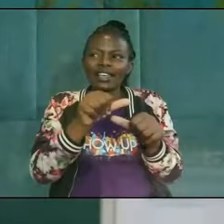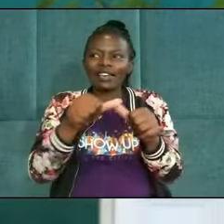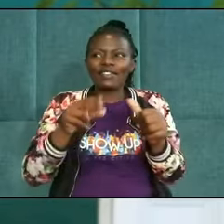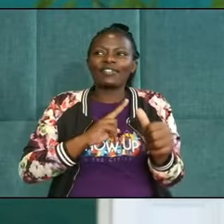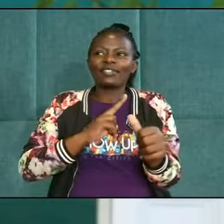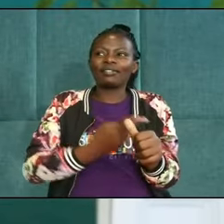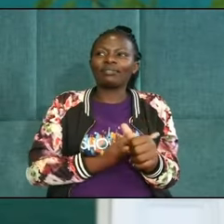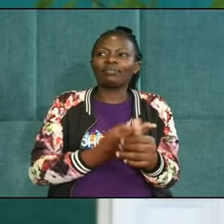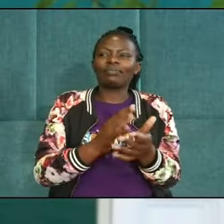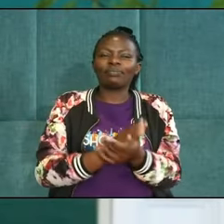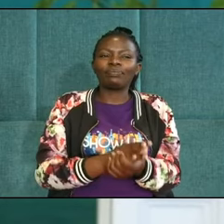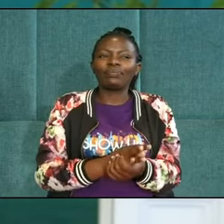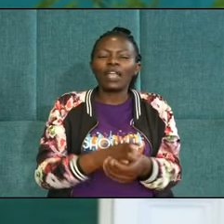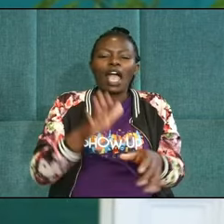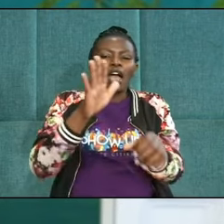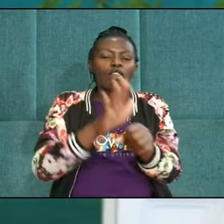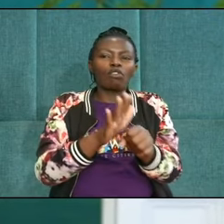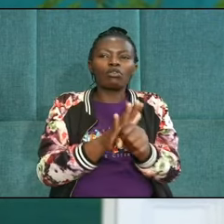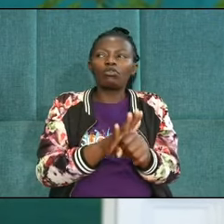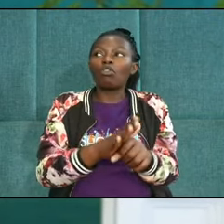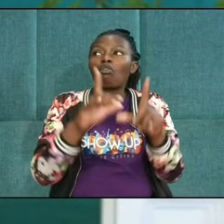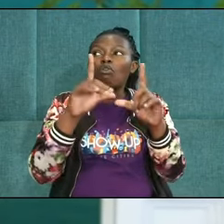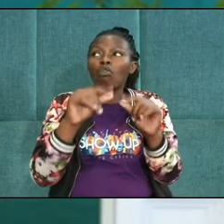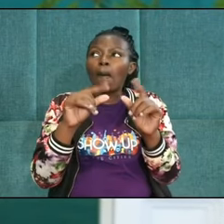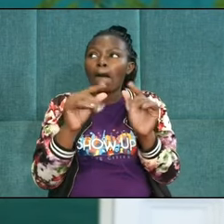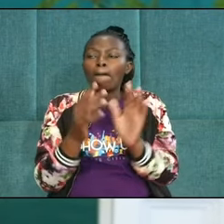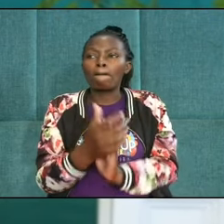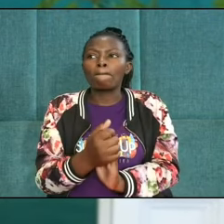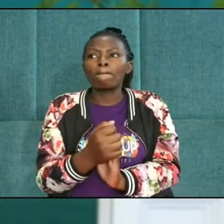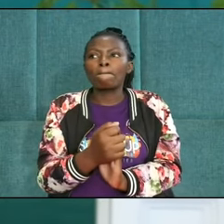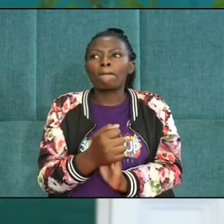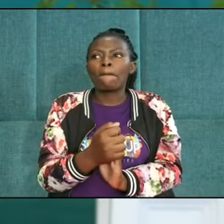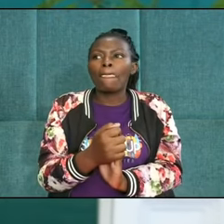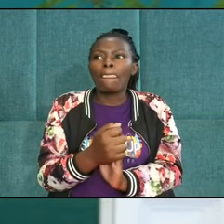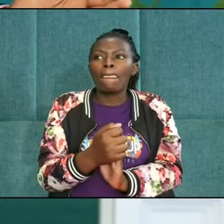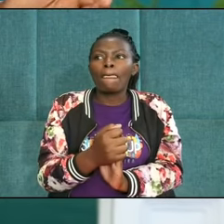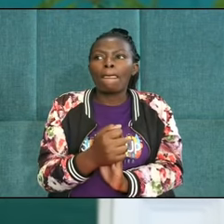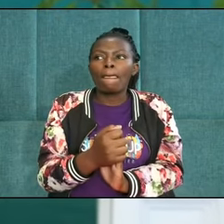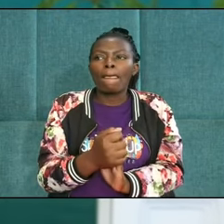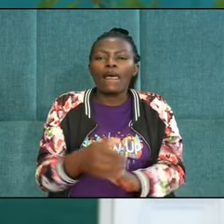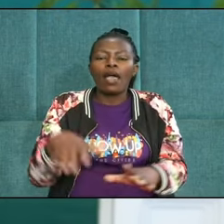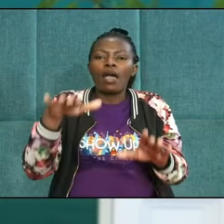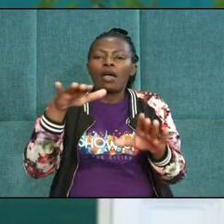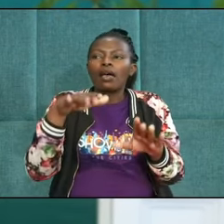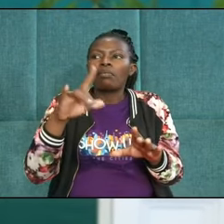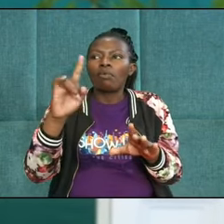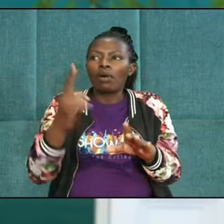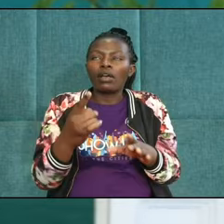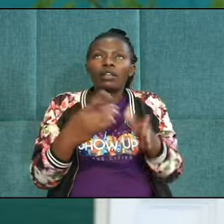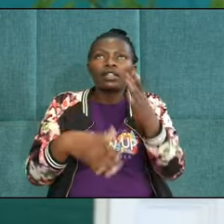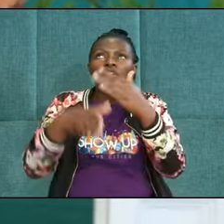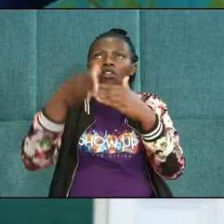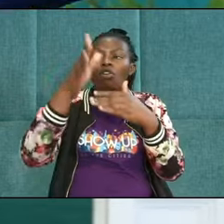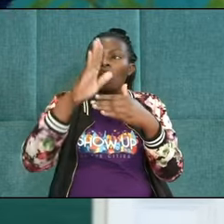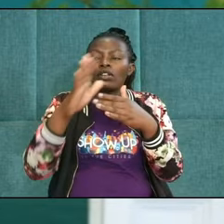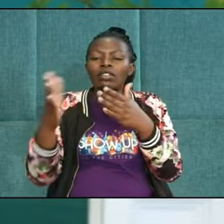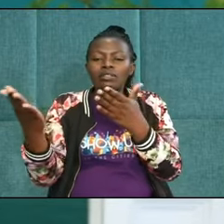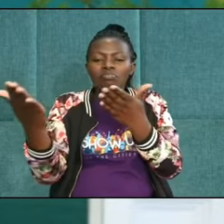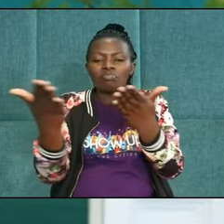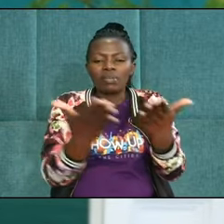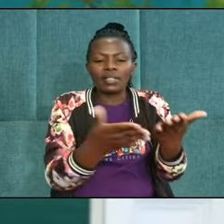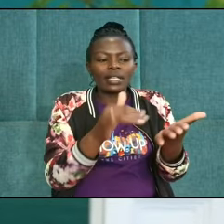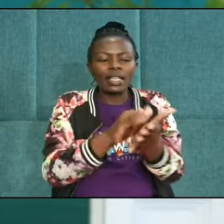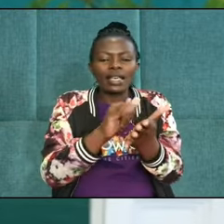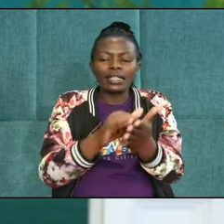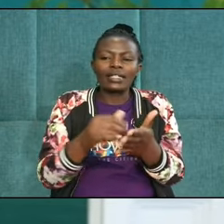of insurances in the Bible. There are insurances on God's presence. that he will be near us,